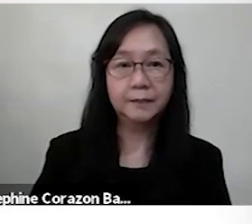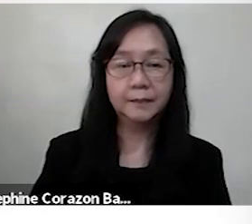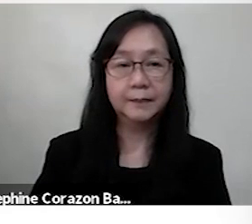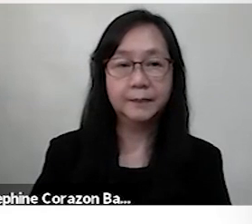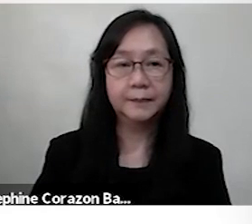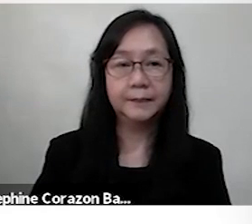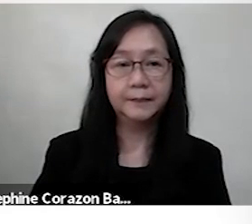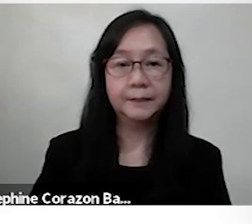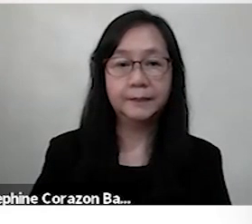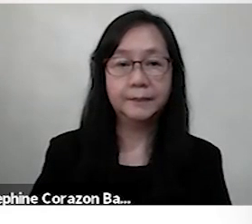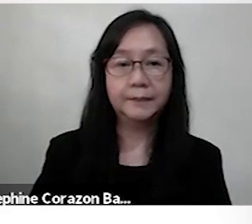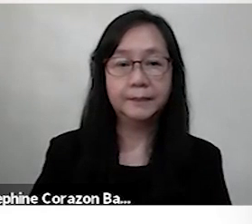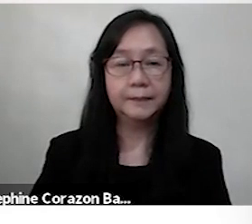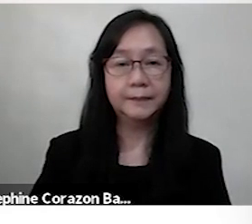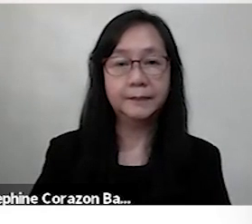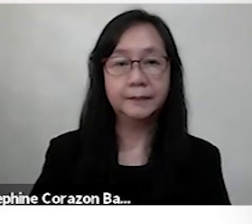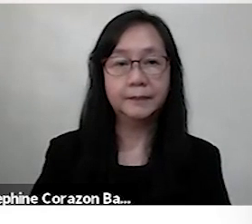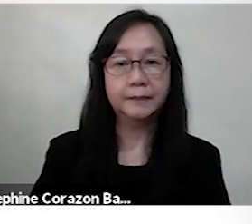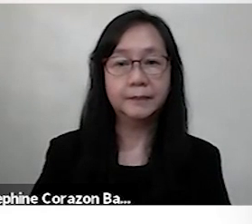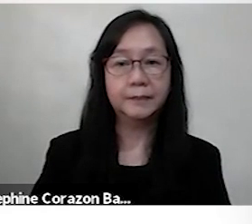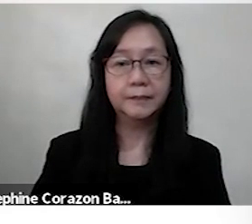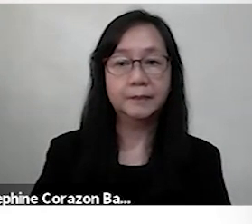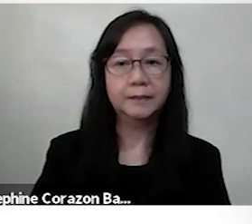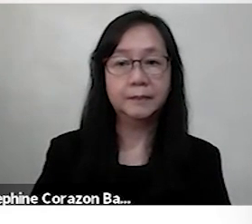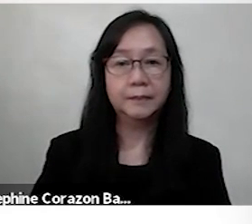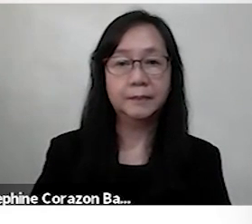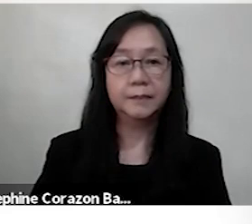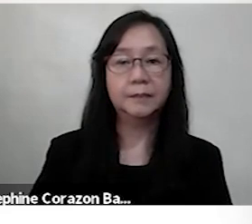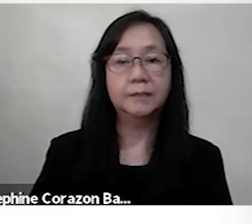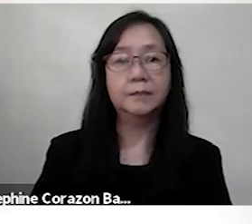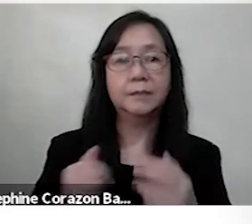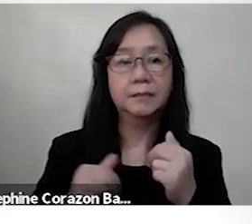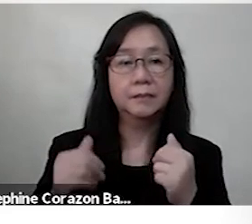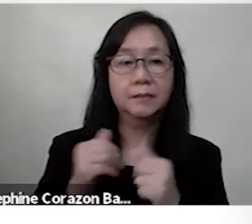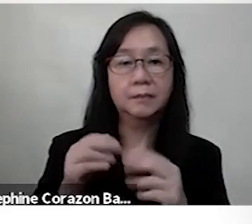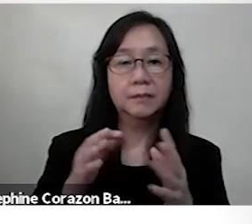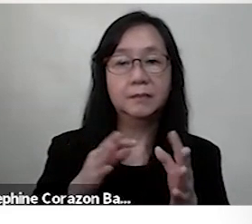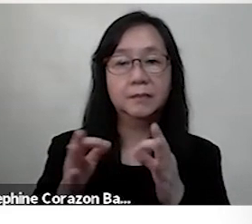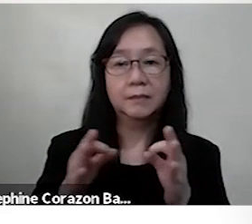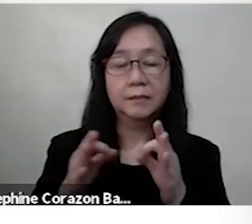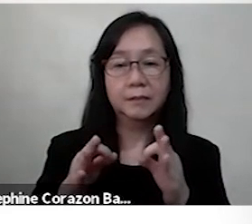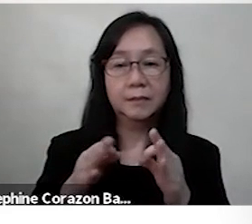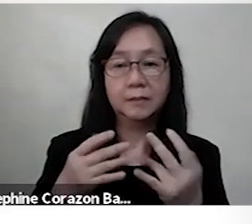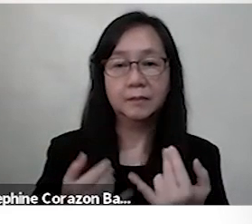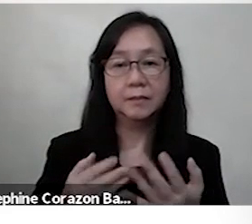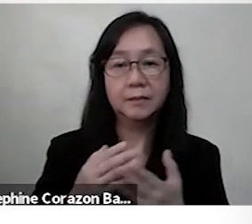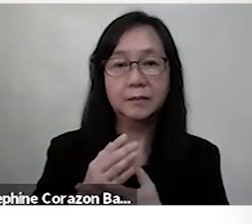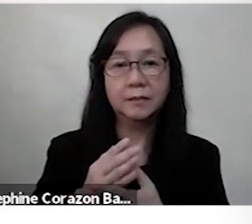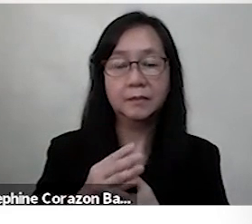about what CRC Cambodia have done instead. State